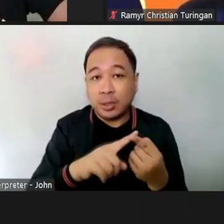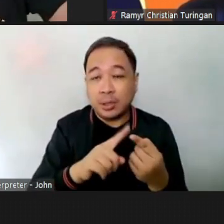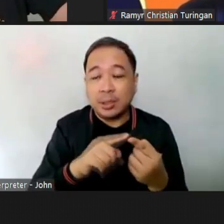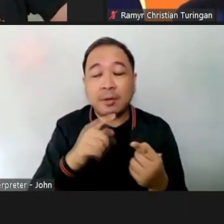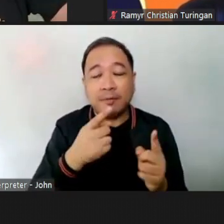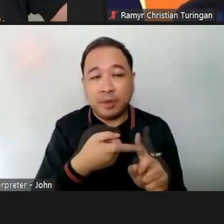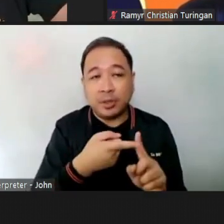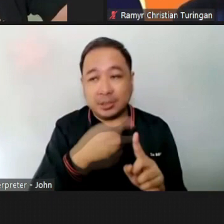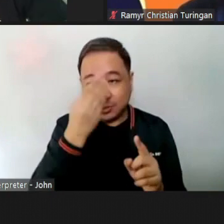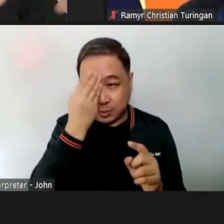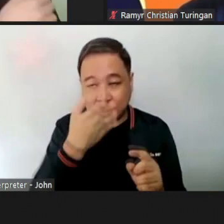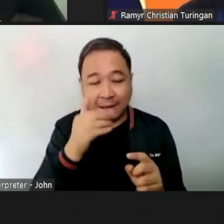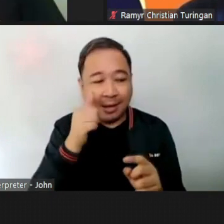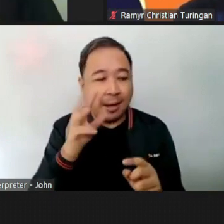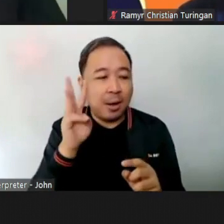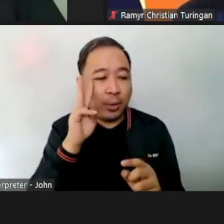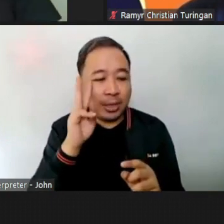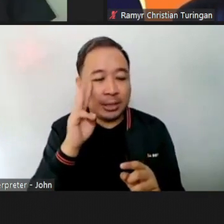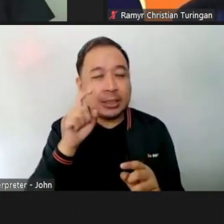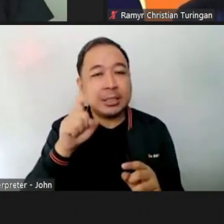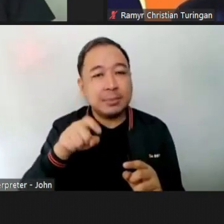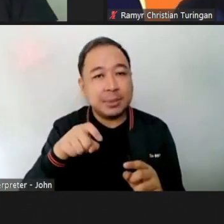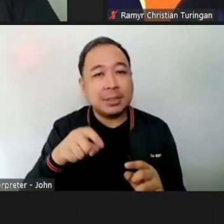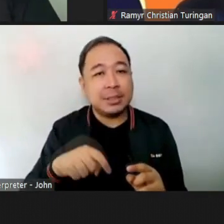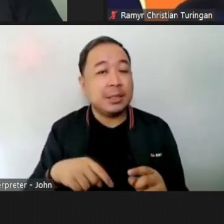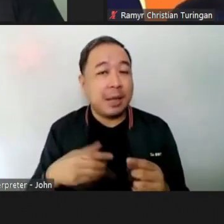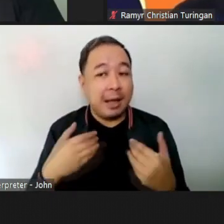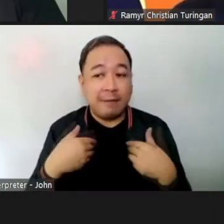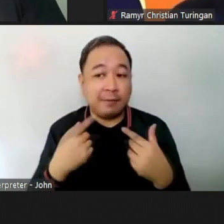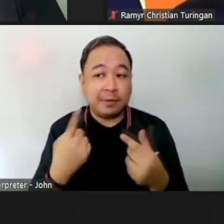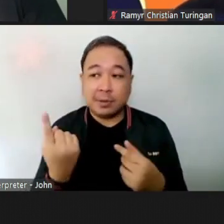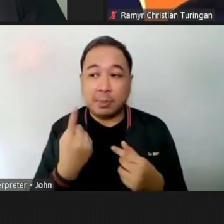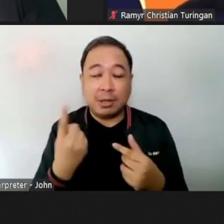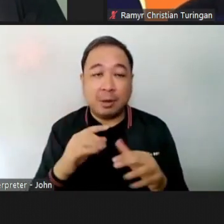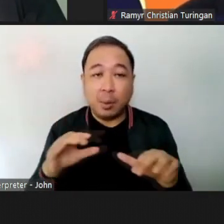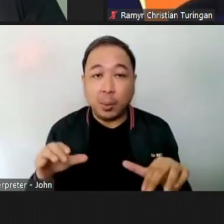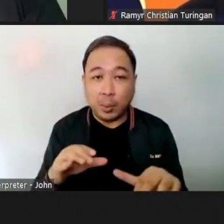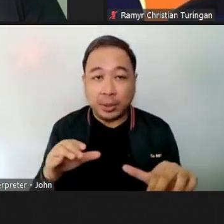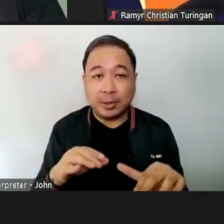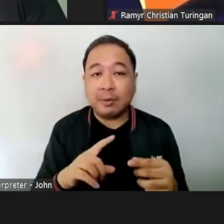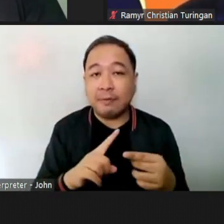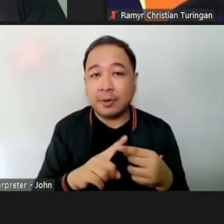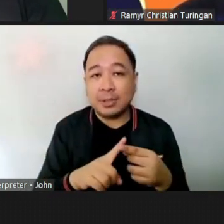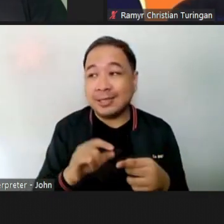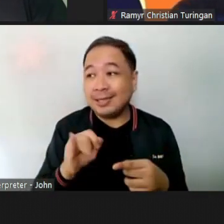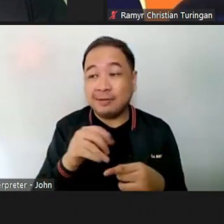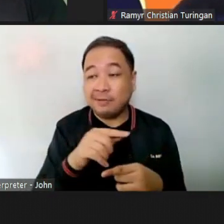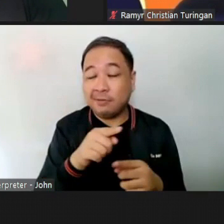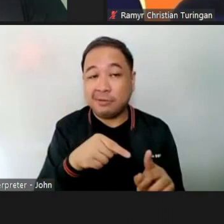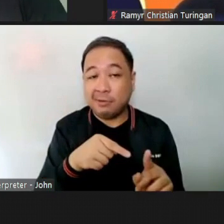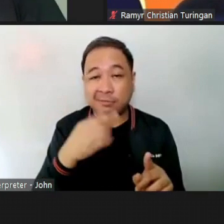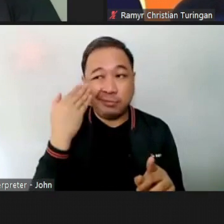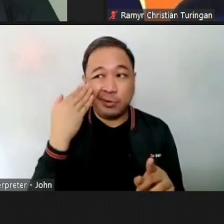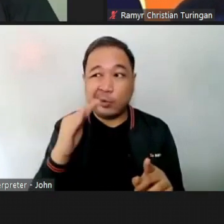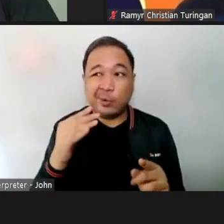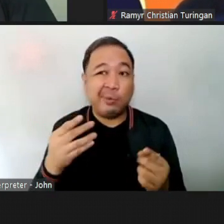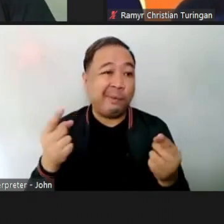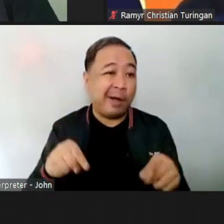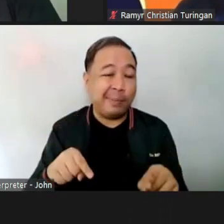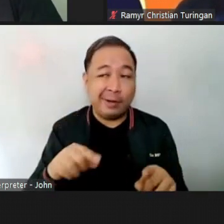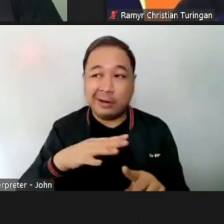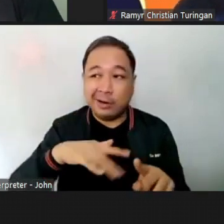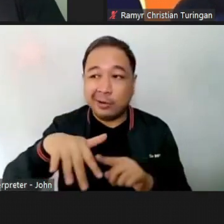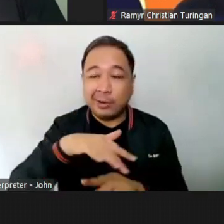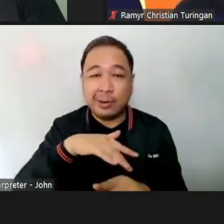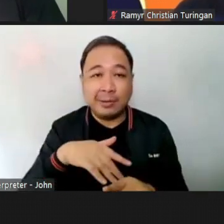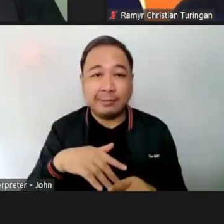aware. Make them aware that there is something going on. That's first, di ba? If they don't know that something is going on, then